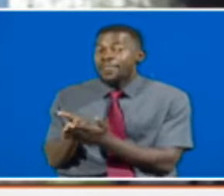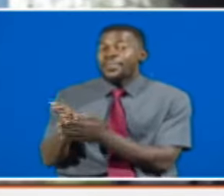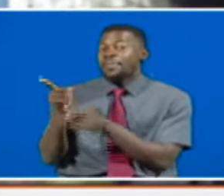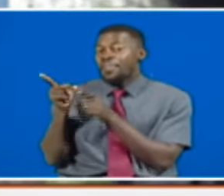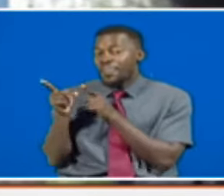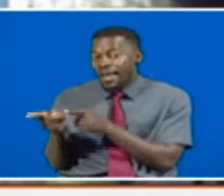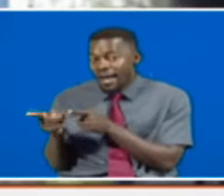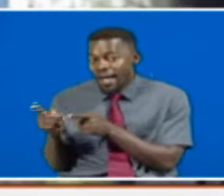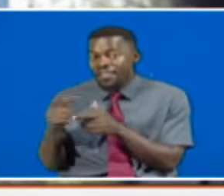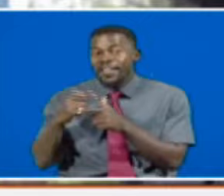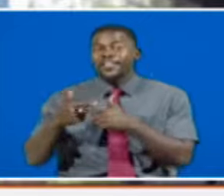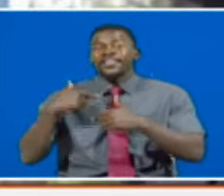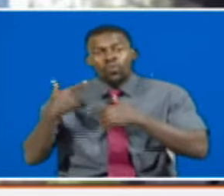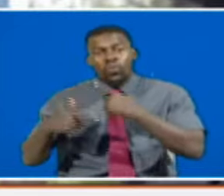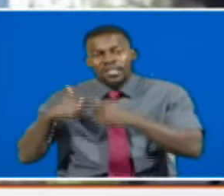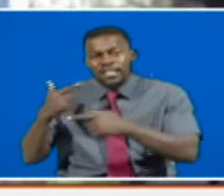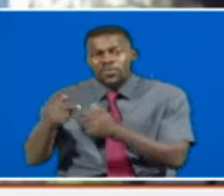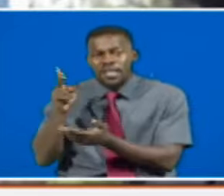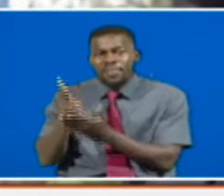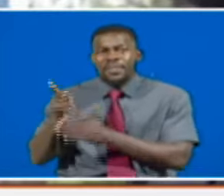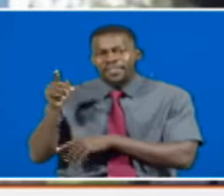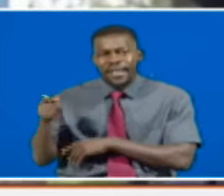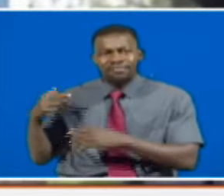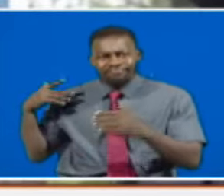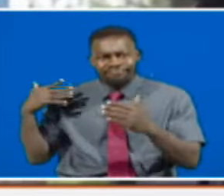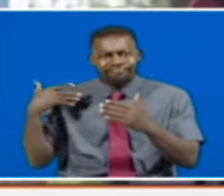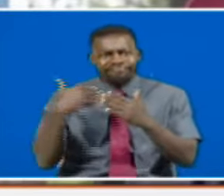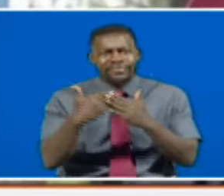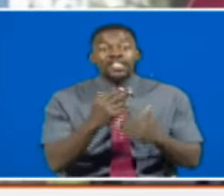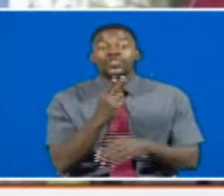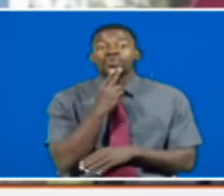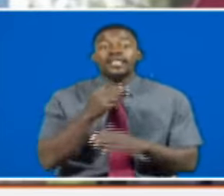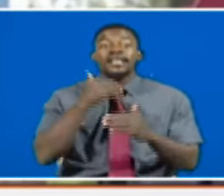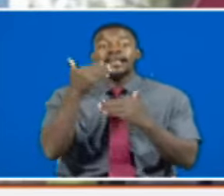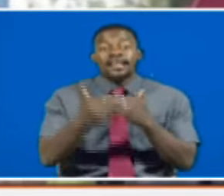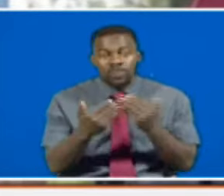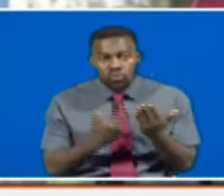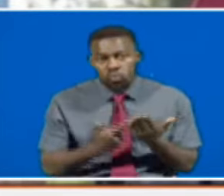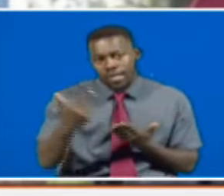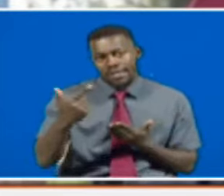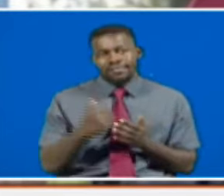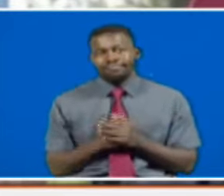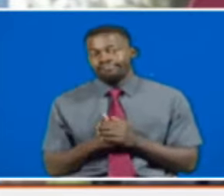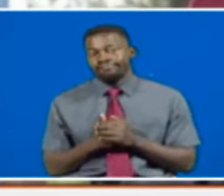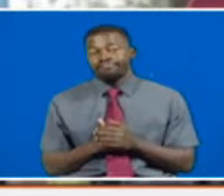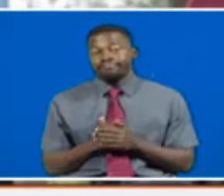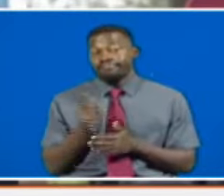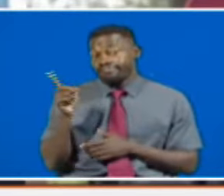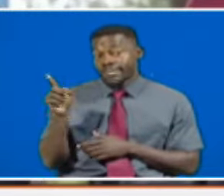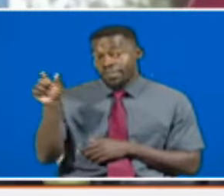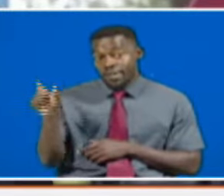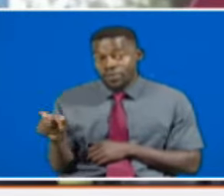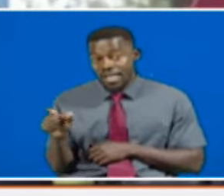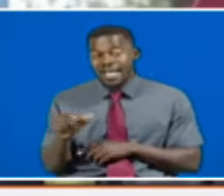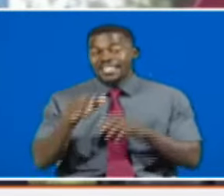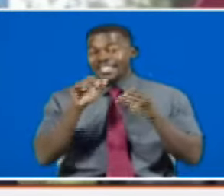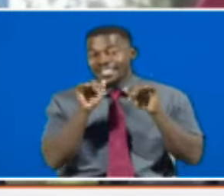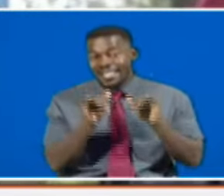they'll continue detaining him until Tuesday next week. Echesa will have stayed